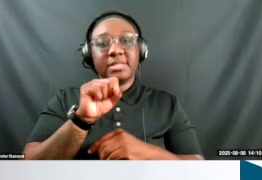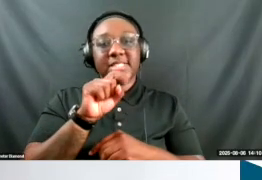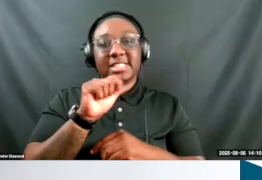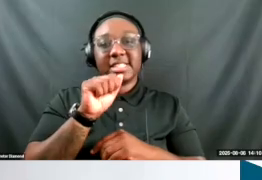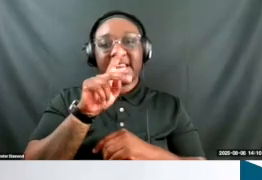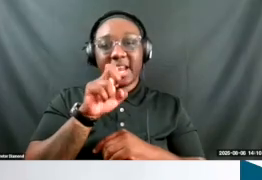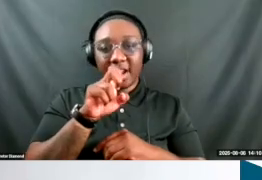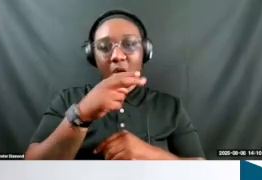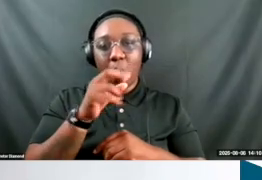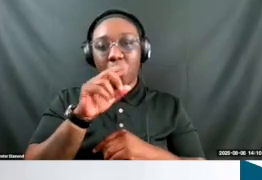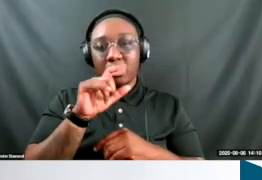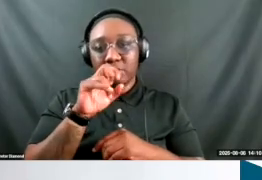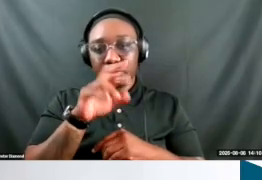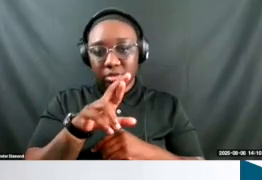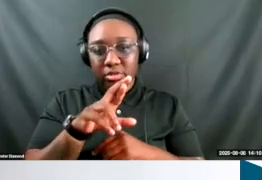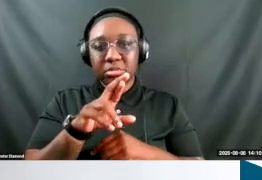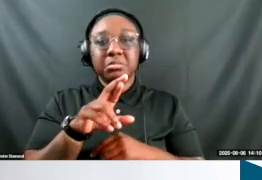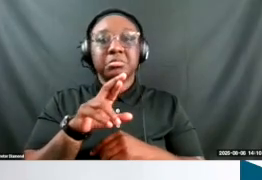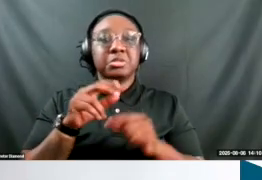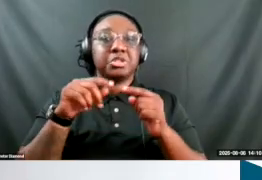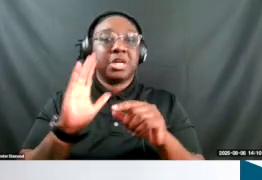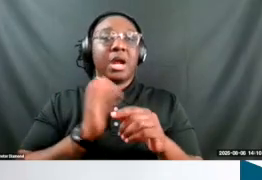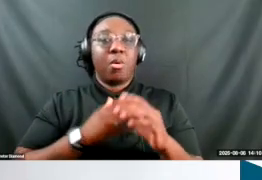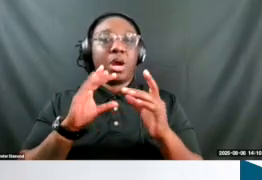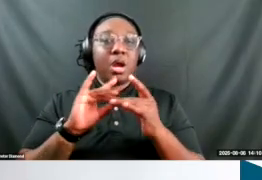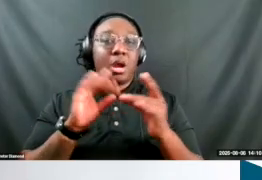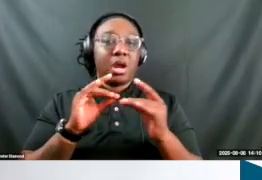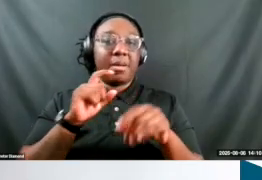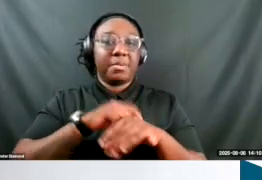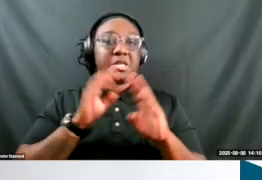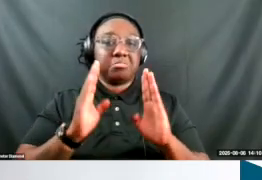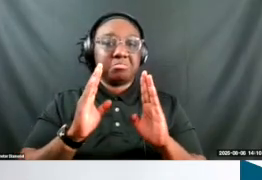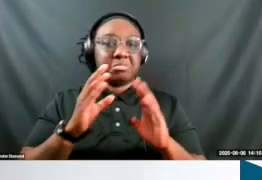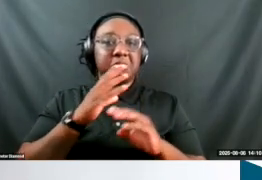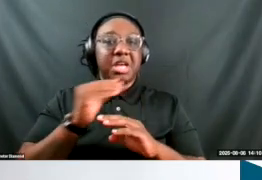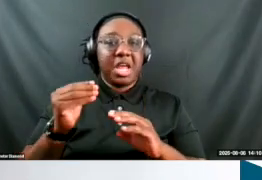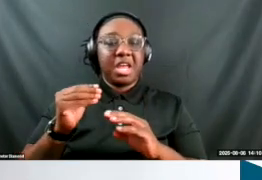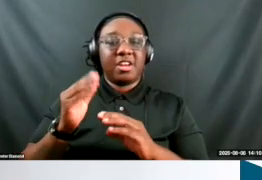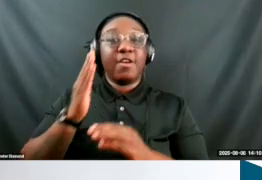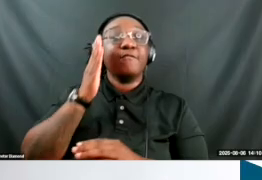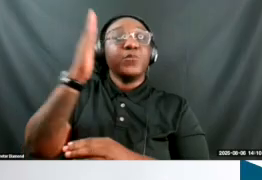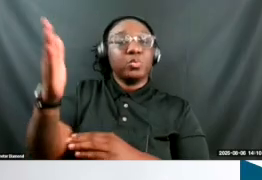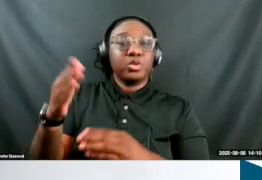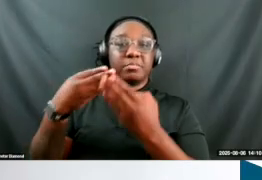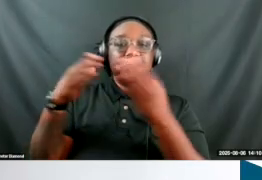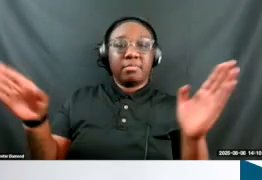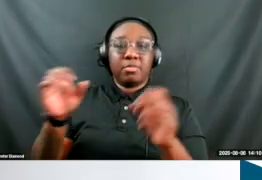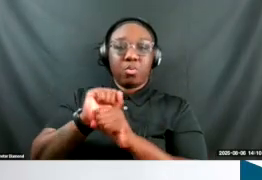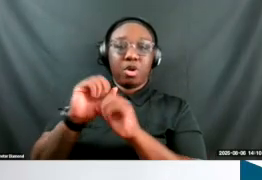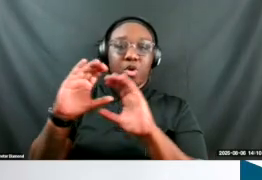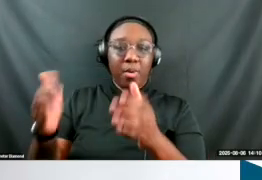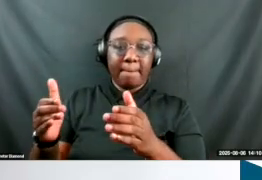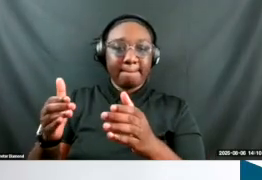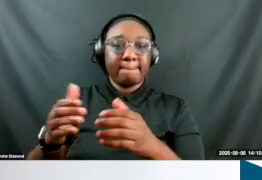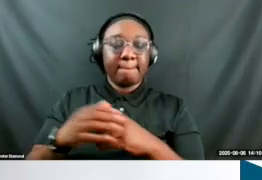plan. This update will be included as Appendix C in the fiscal year 2025-26